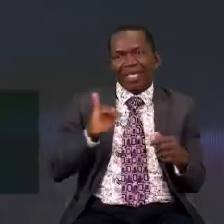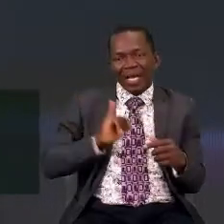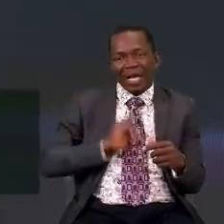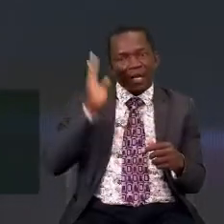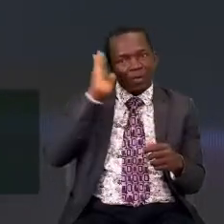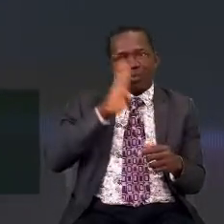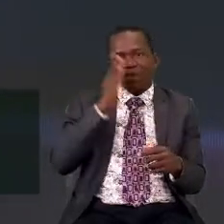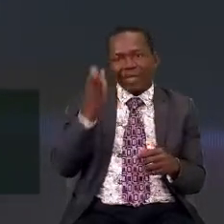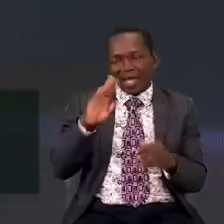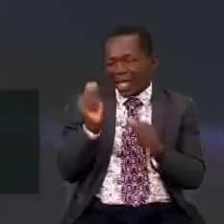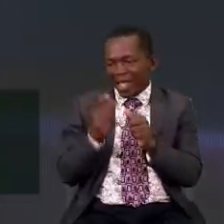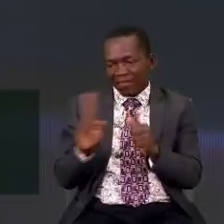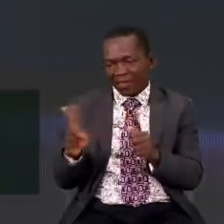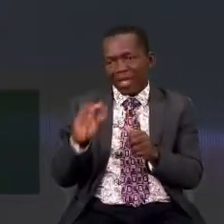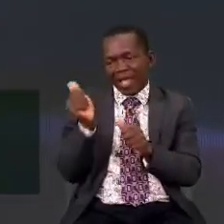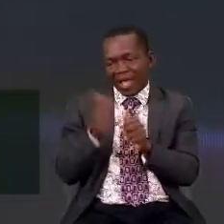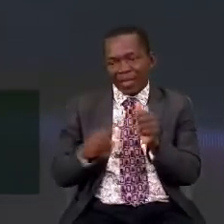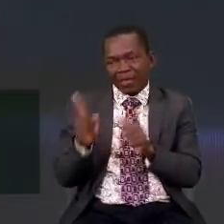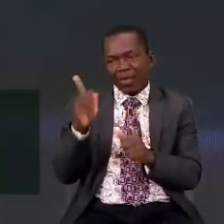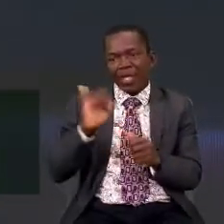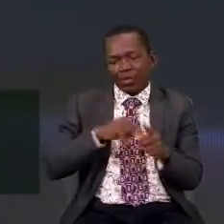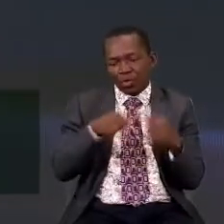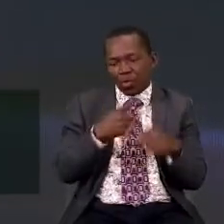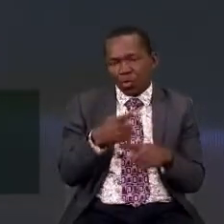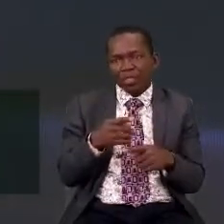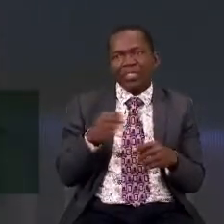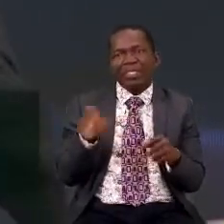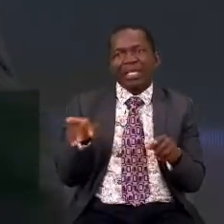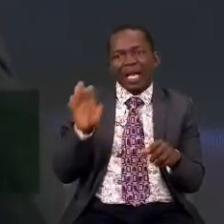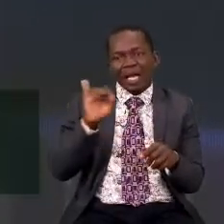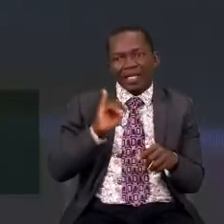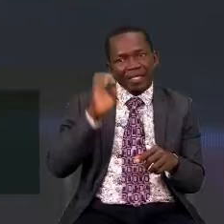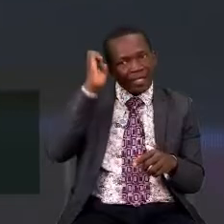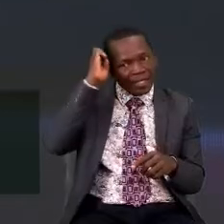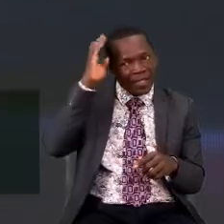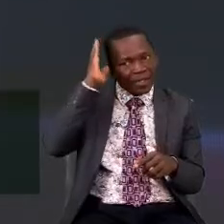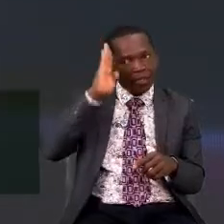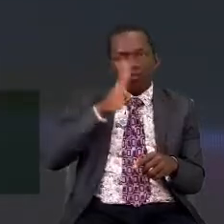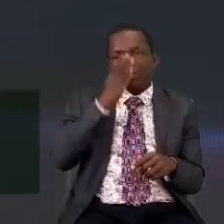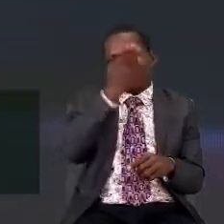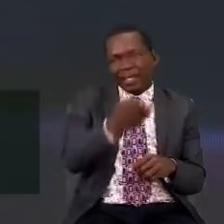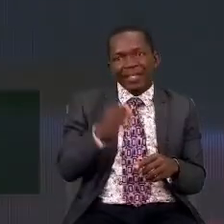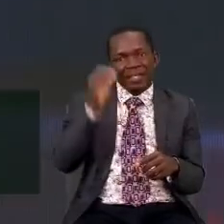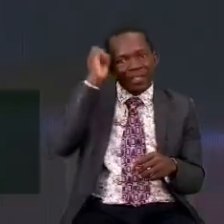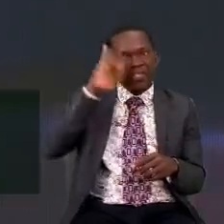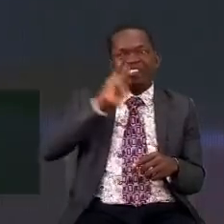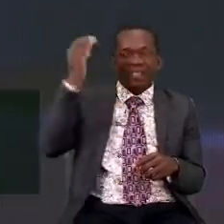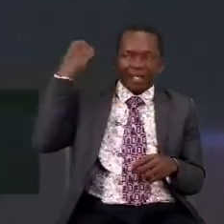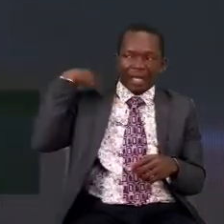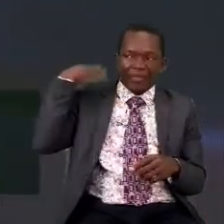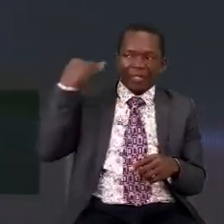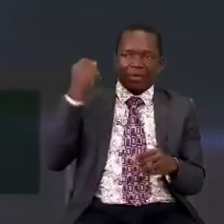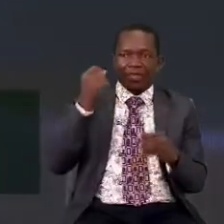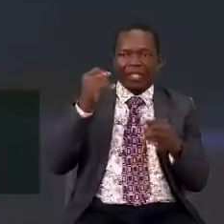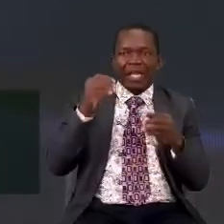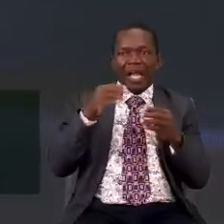the army of the Lord. He'll go before you, he'll come behind you, he'll be beside you, he will live with power